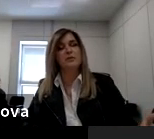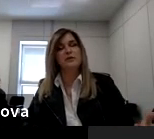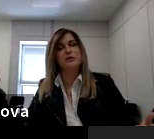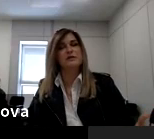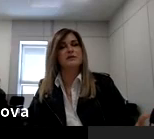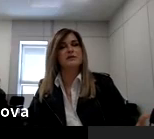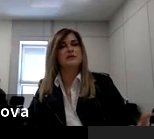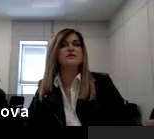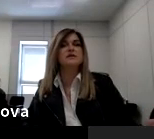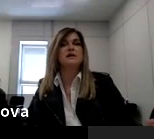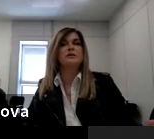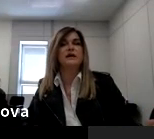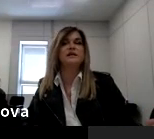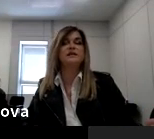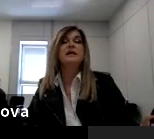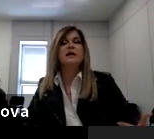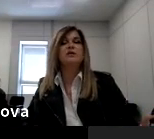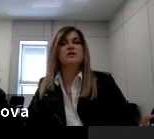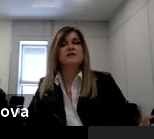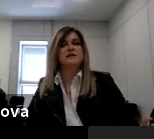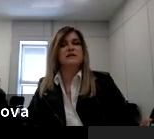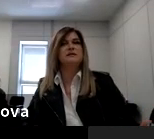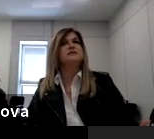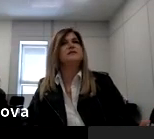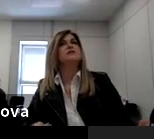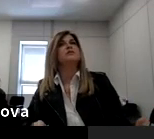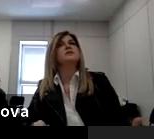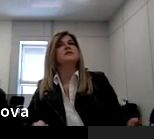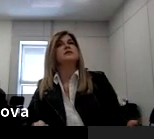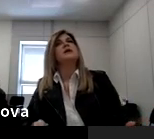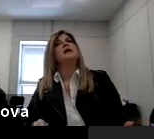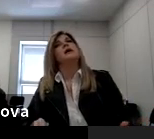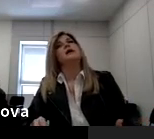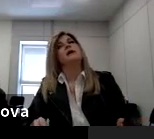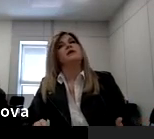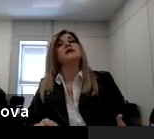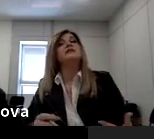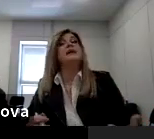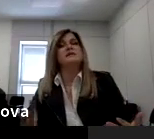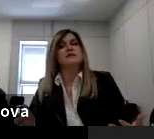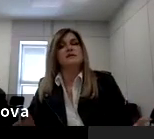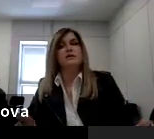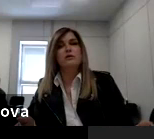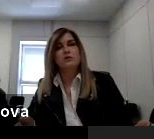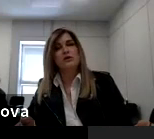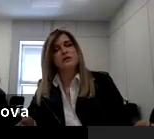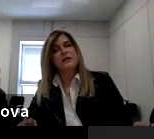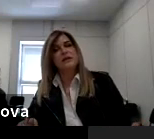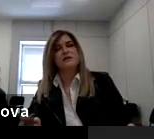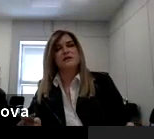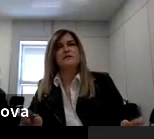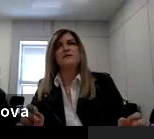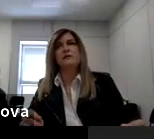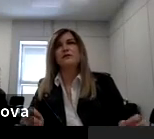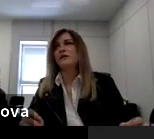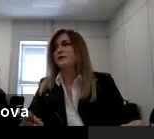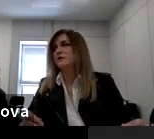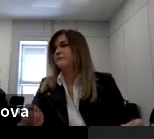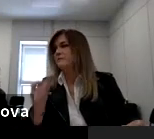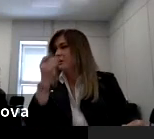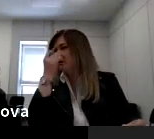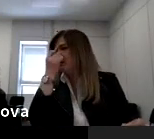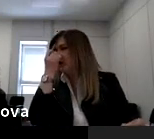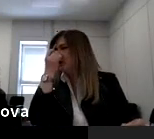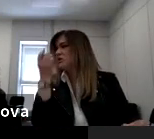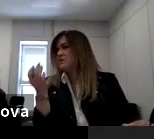I hope you know that in USSR we had a GOST standard that was recognized in the whole world as a very,